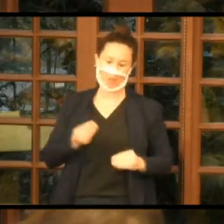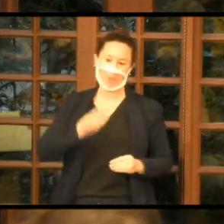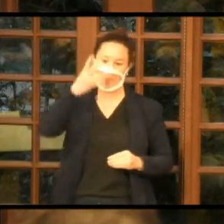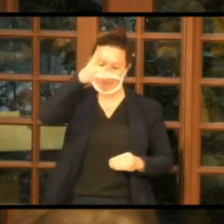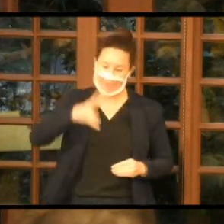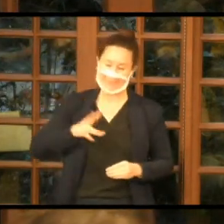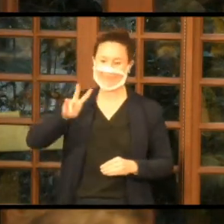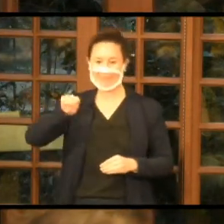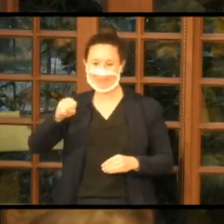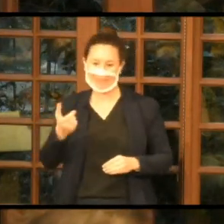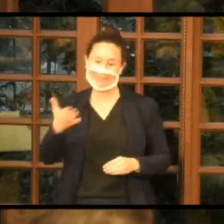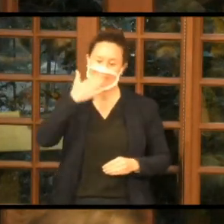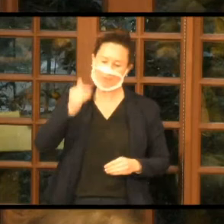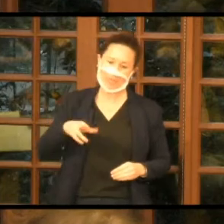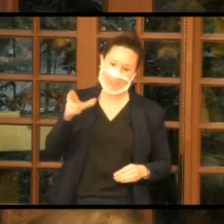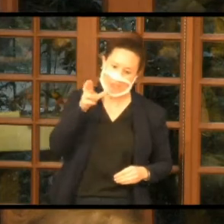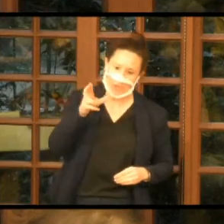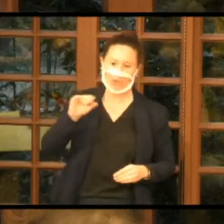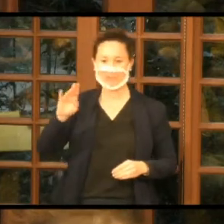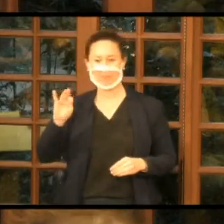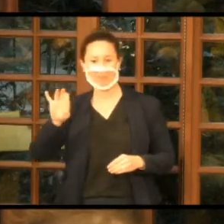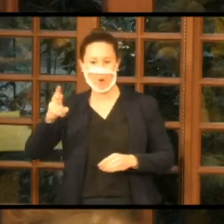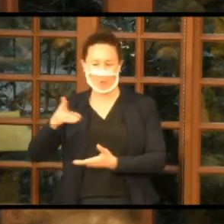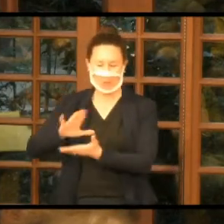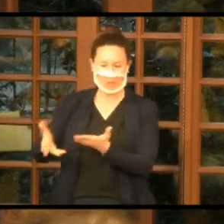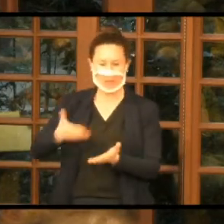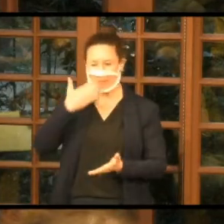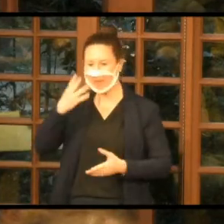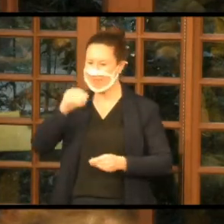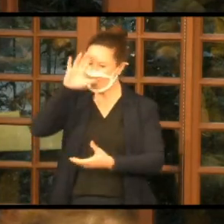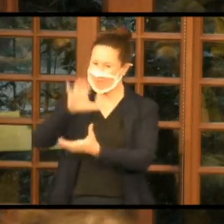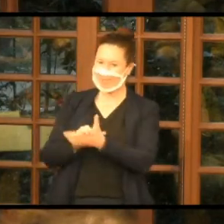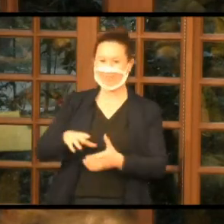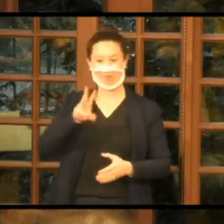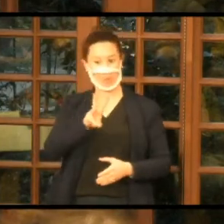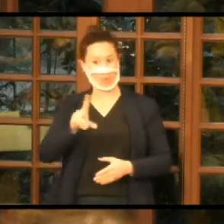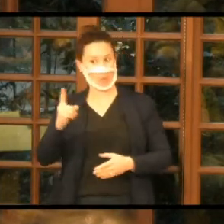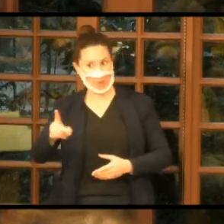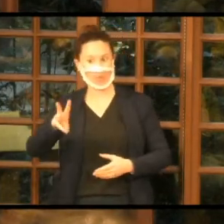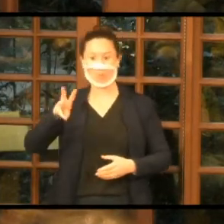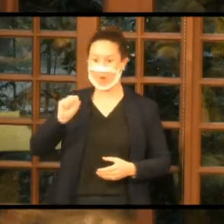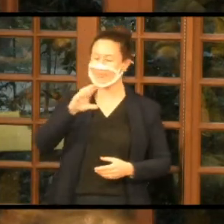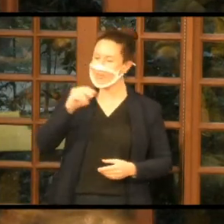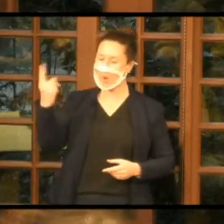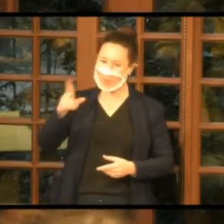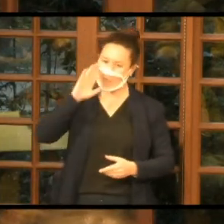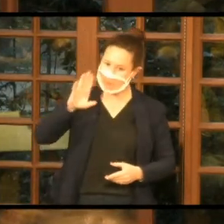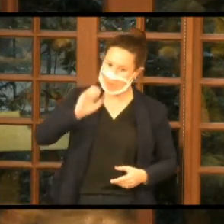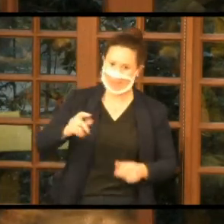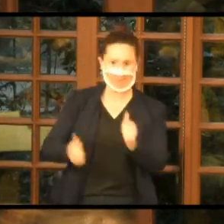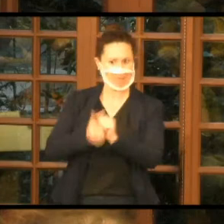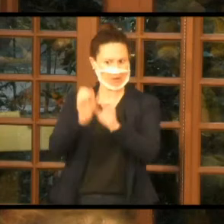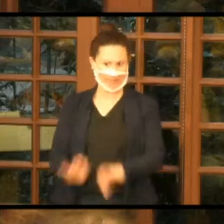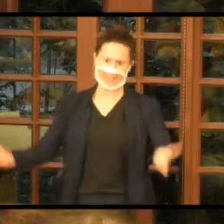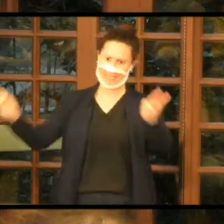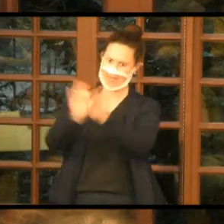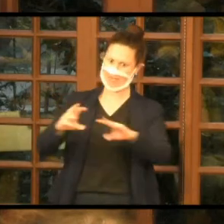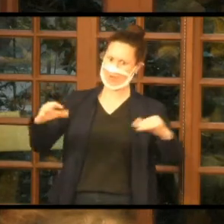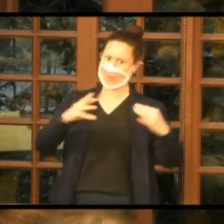who smelled like cigars and mulch and believed World War I was and would always be the most significant event in world